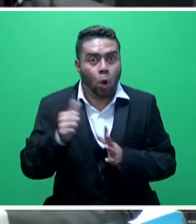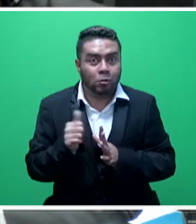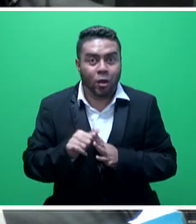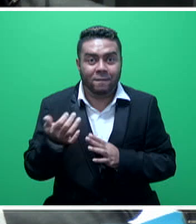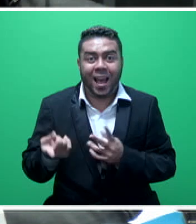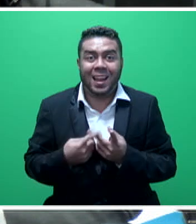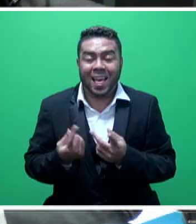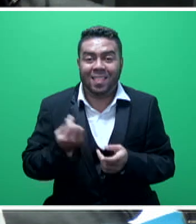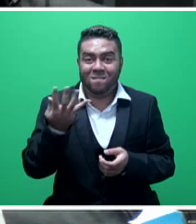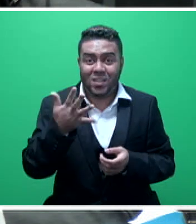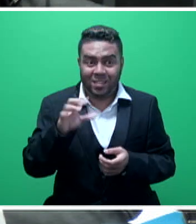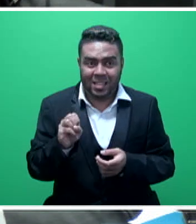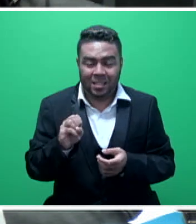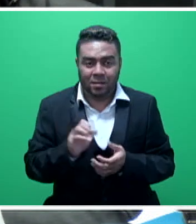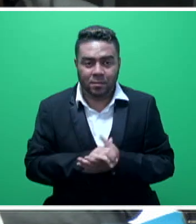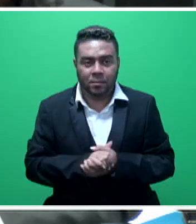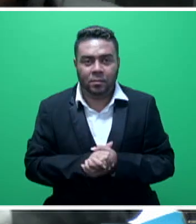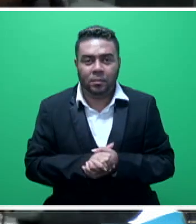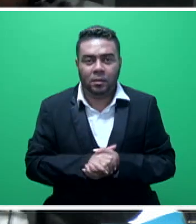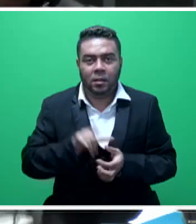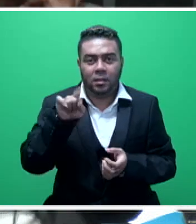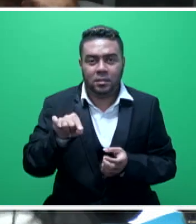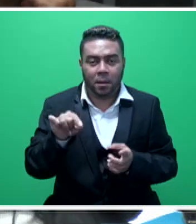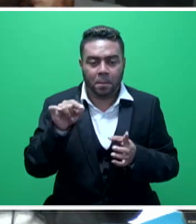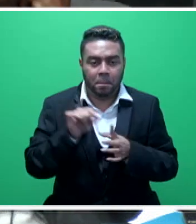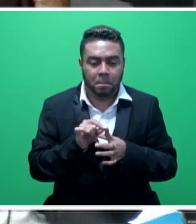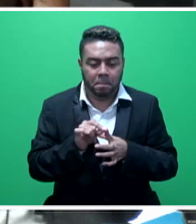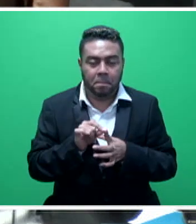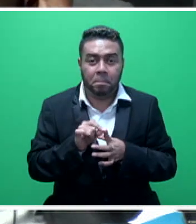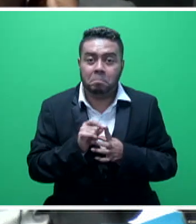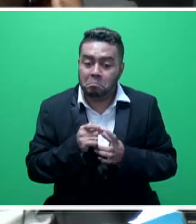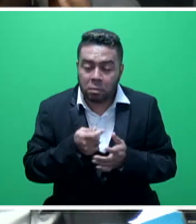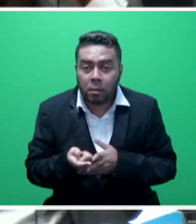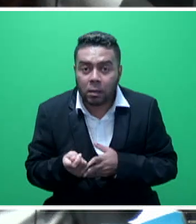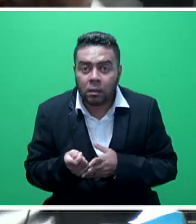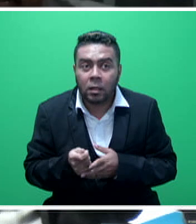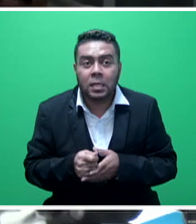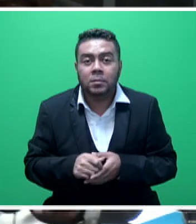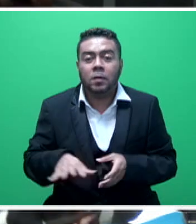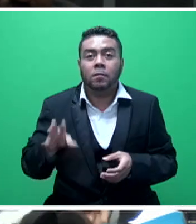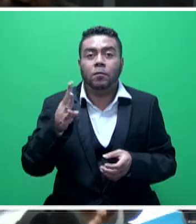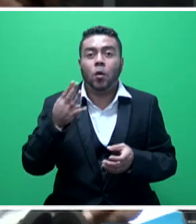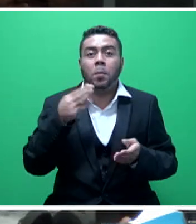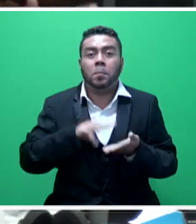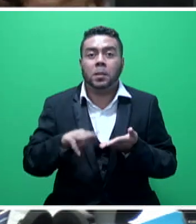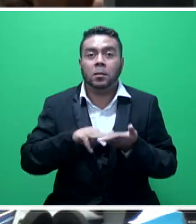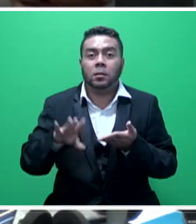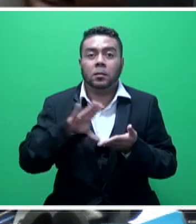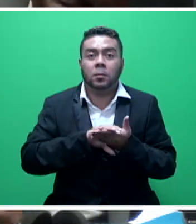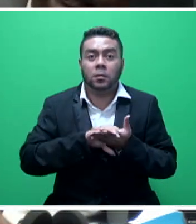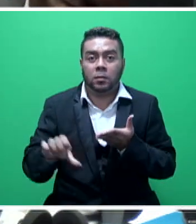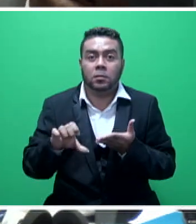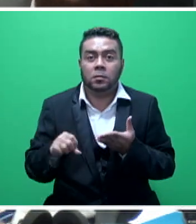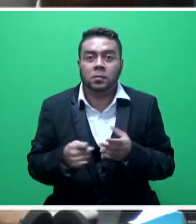50 ventilators. These have been prepaid for sum of more than $4 million. The first 5 will receive